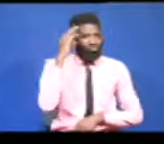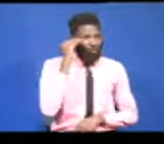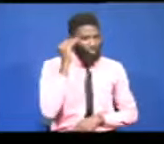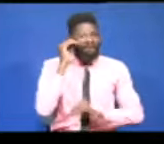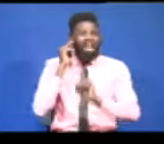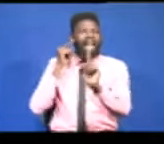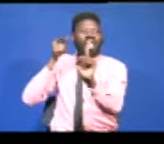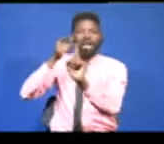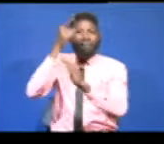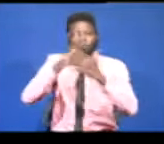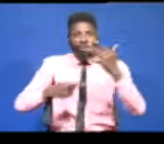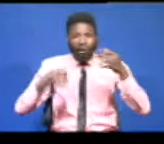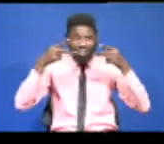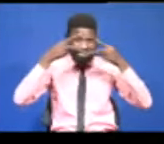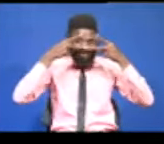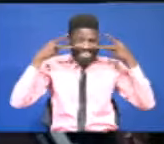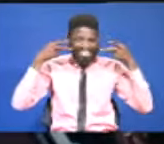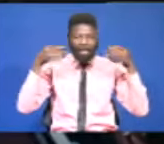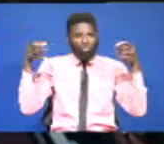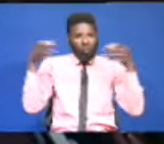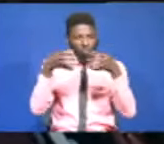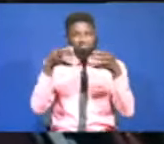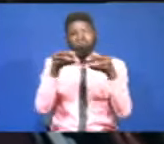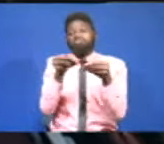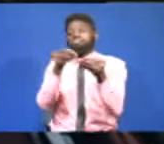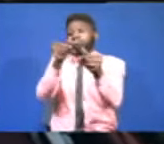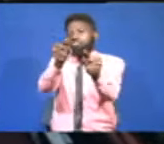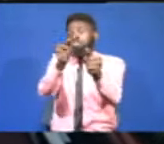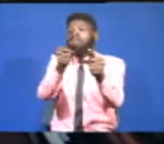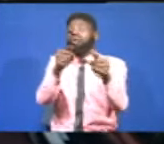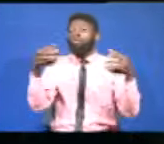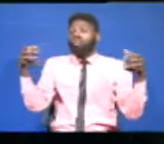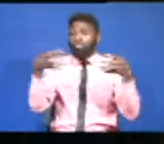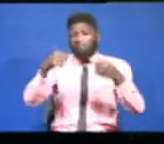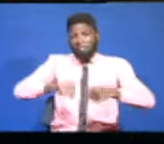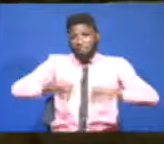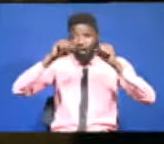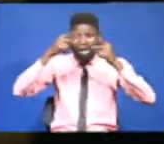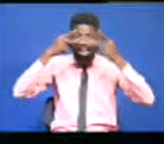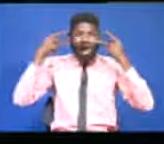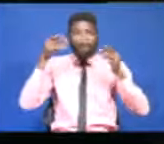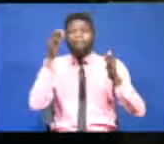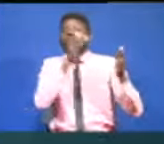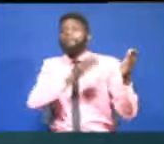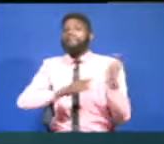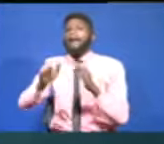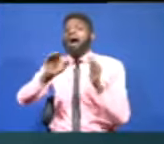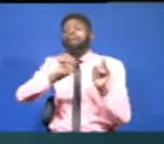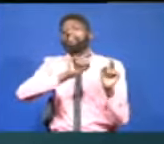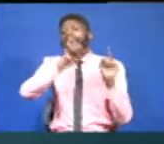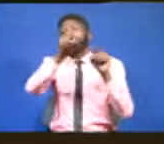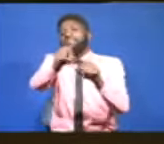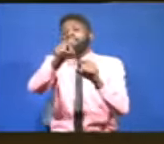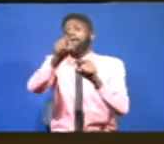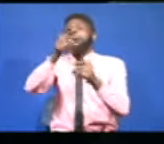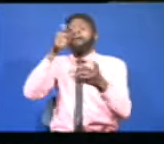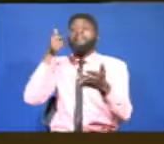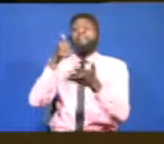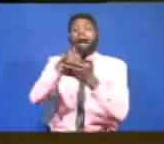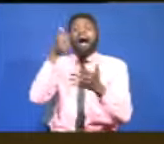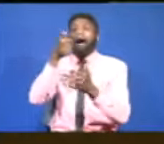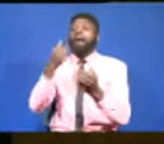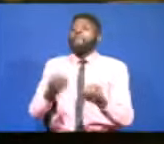notorious Al-Shabaab commander who is planning a major terrorist attack in Nairobi. All I ask. In